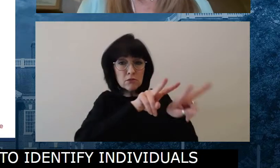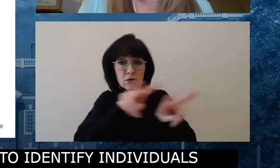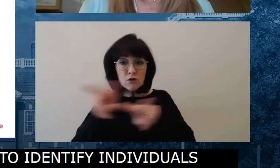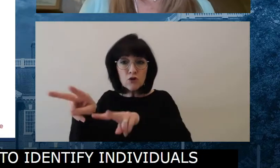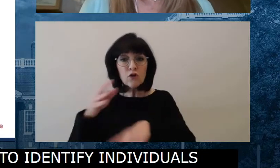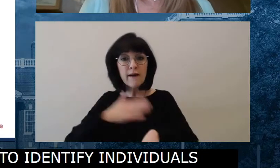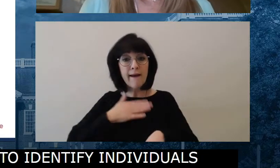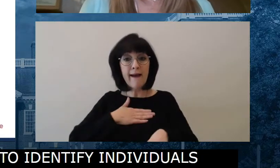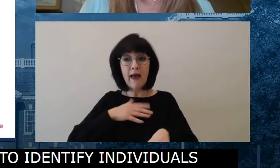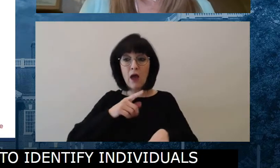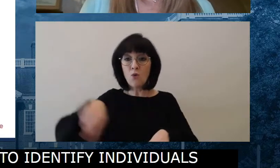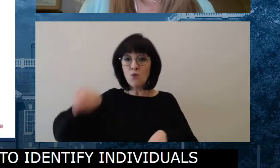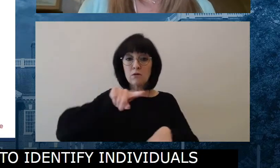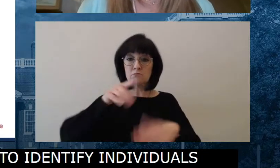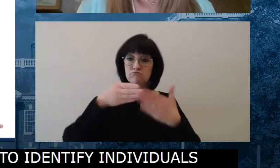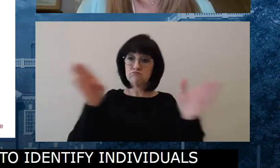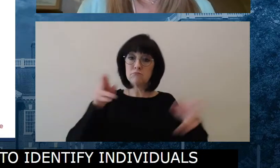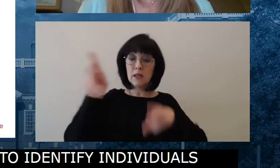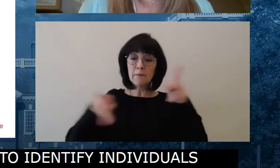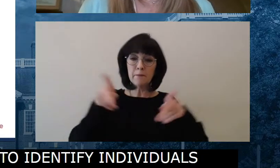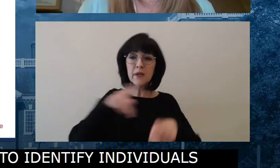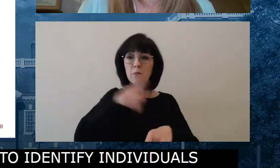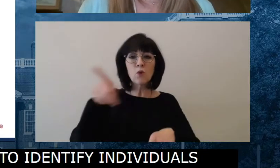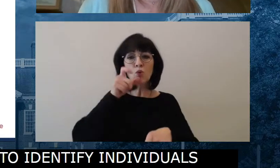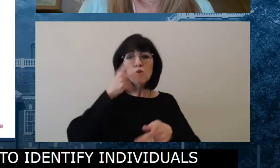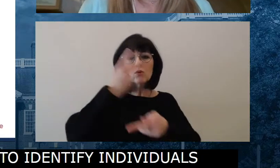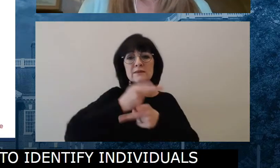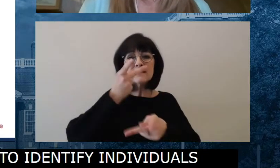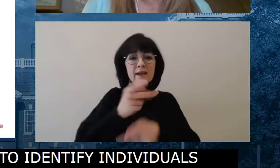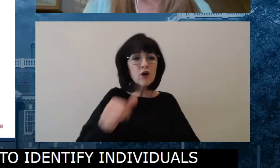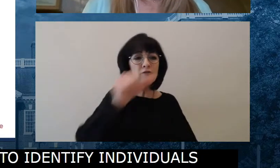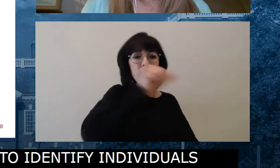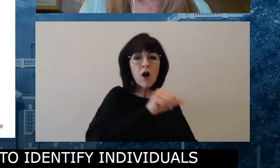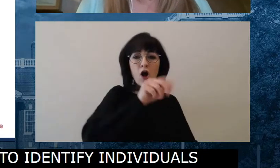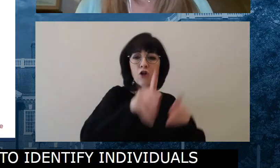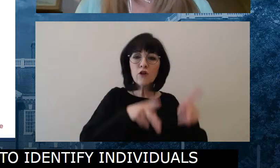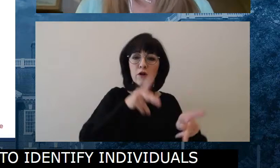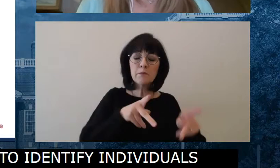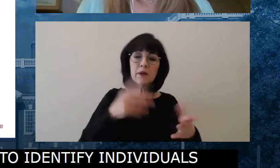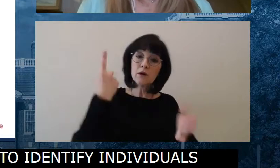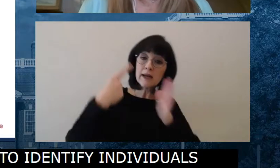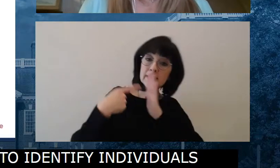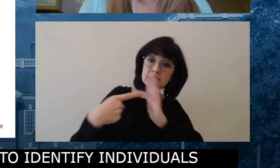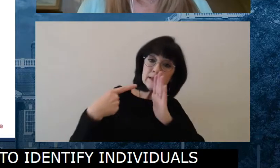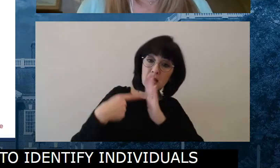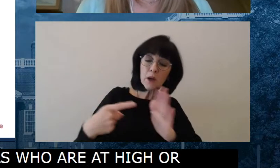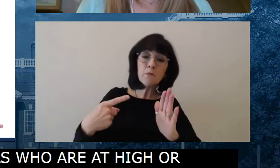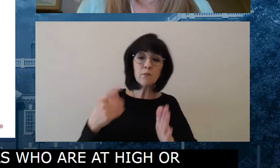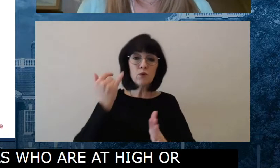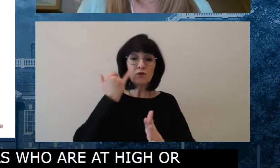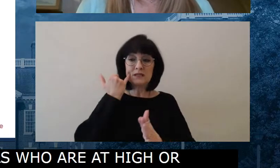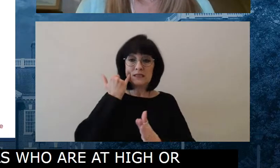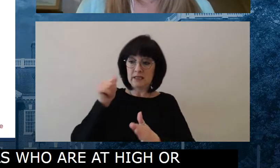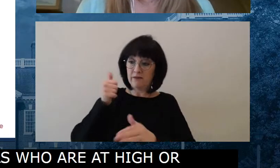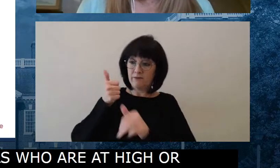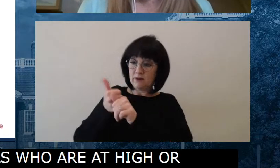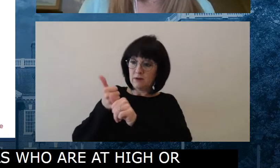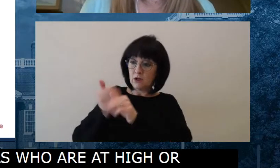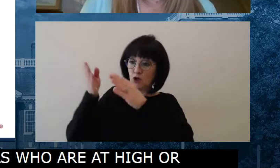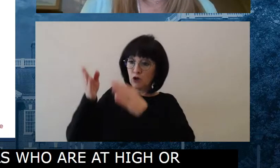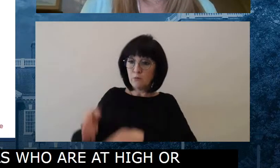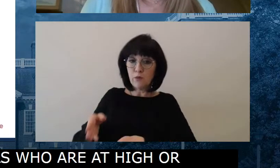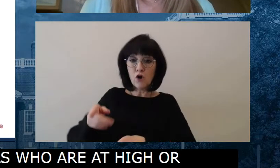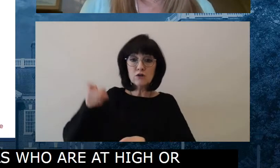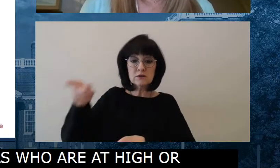are at high or moderate risk individuals. So for example, someone who cares for a